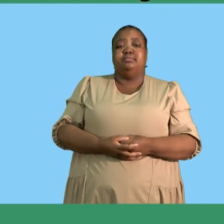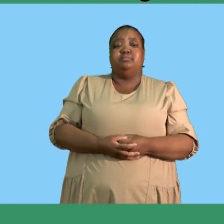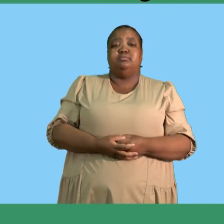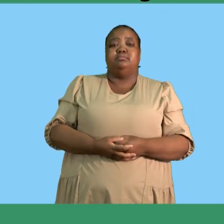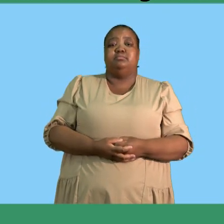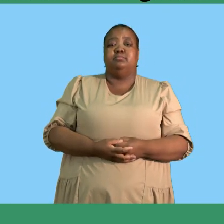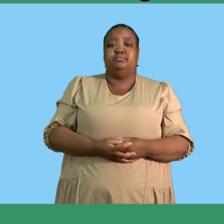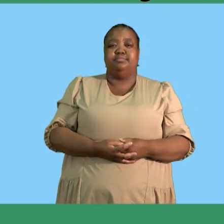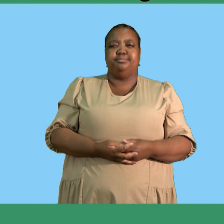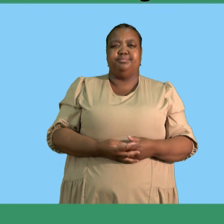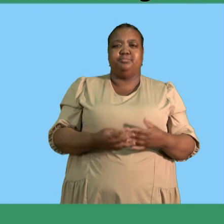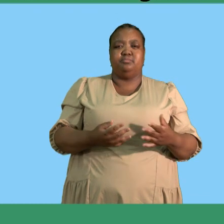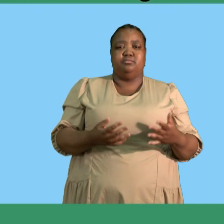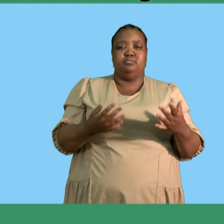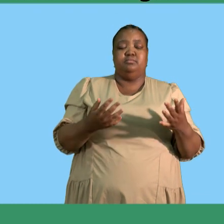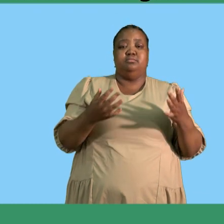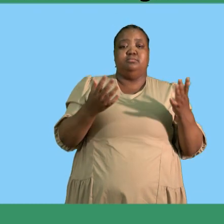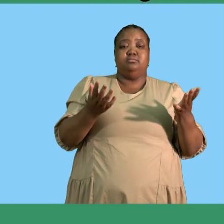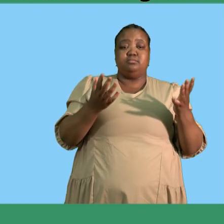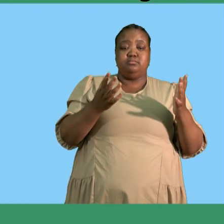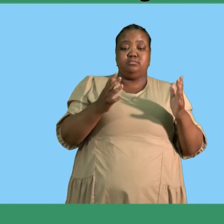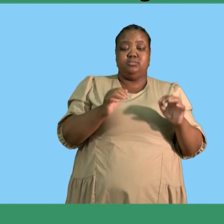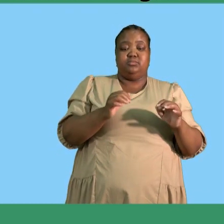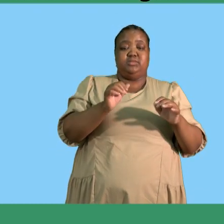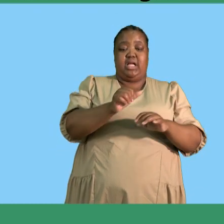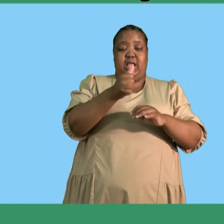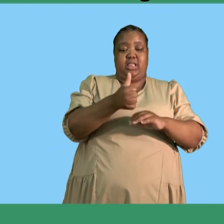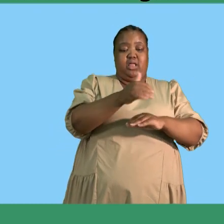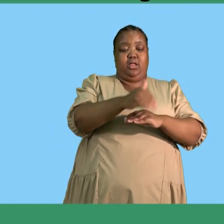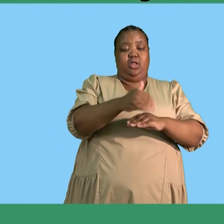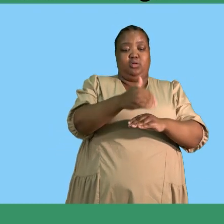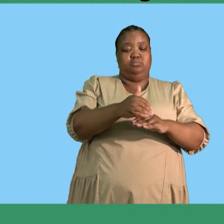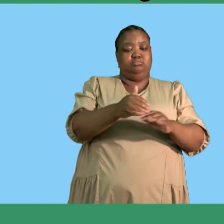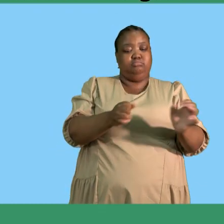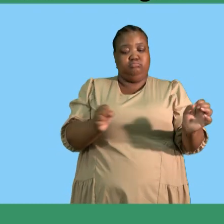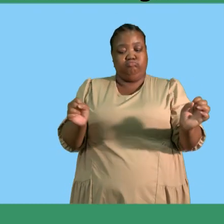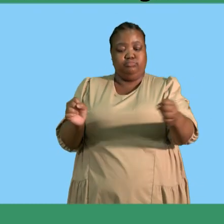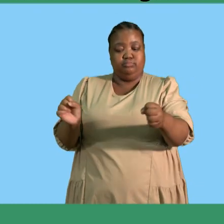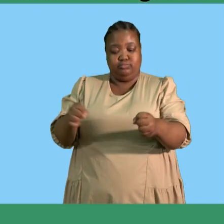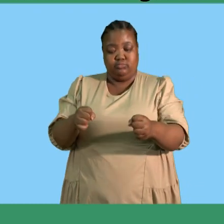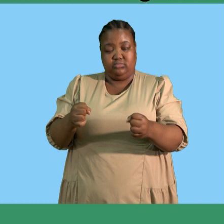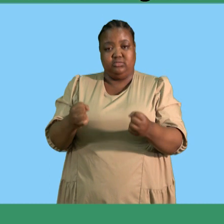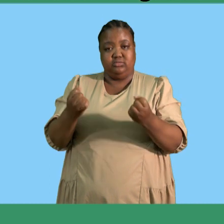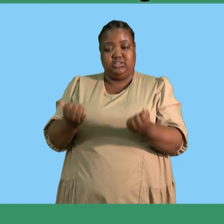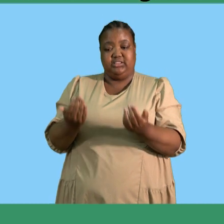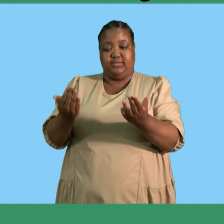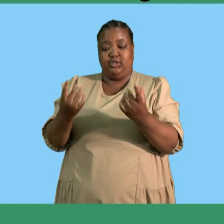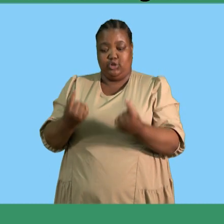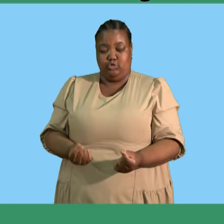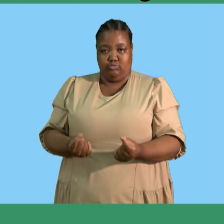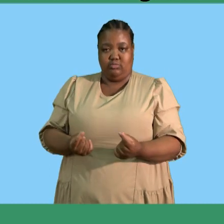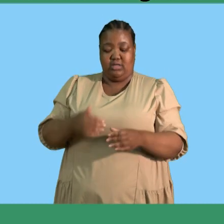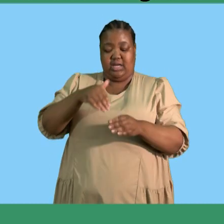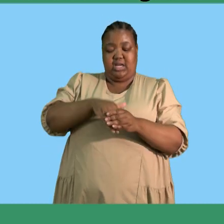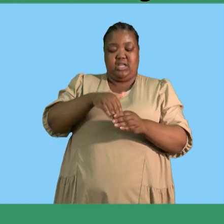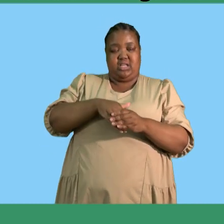you hire a party outside the business to perform services that were traditionally performed